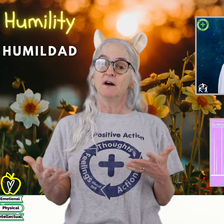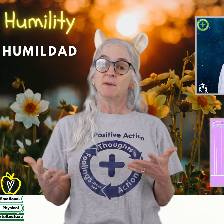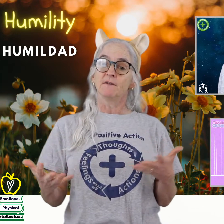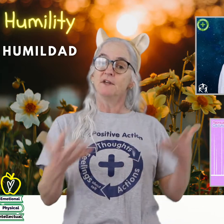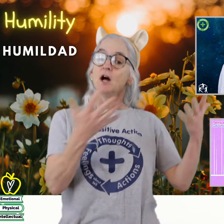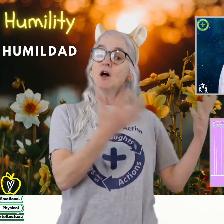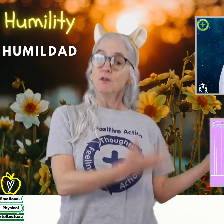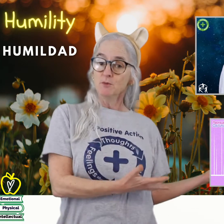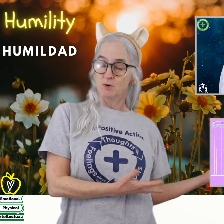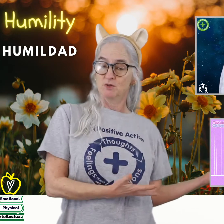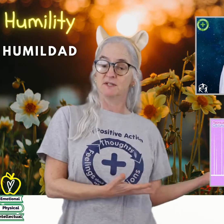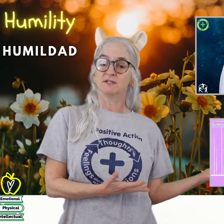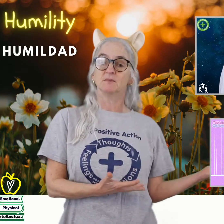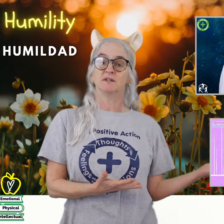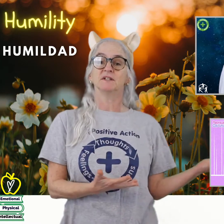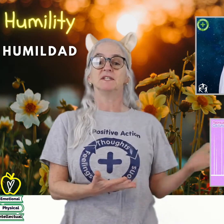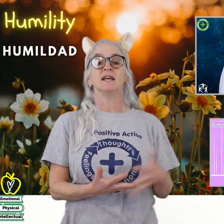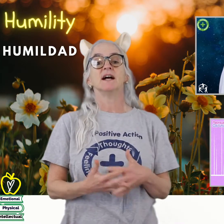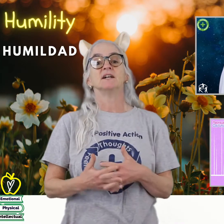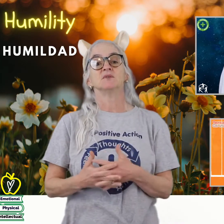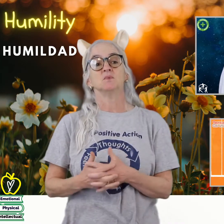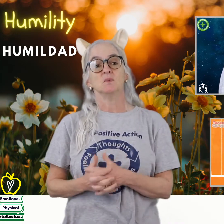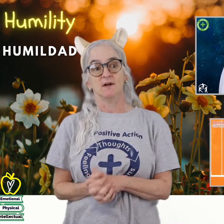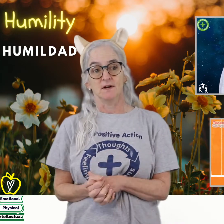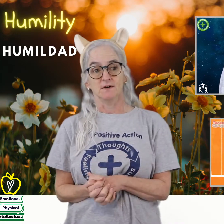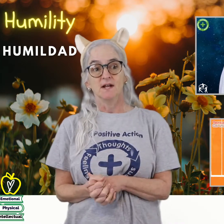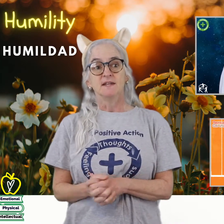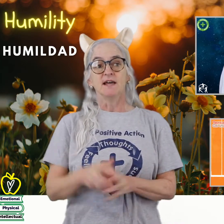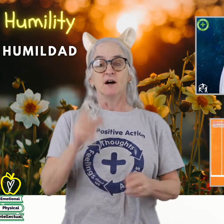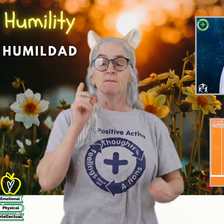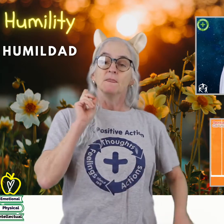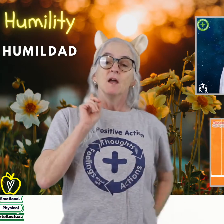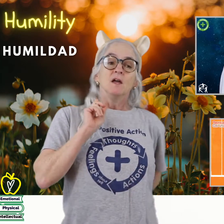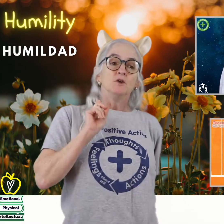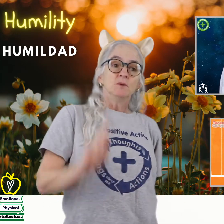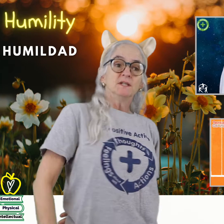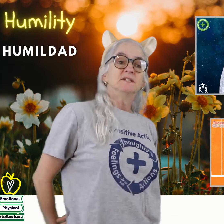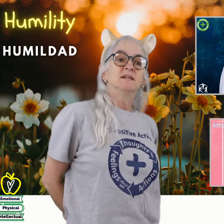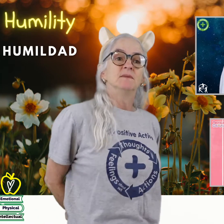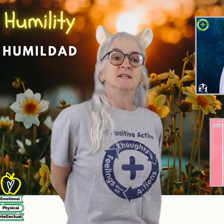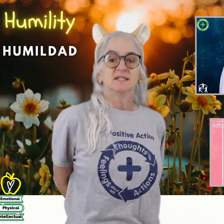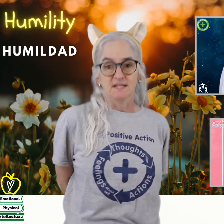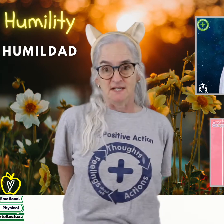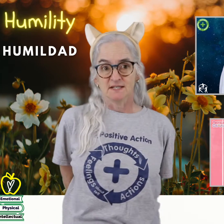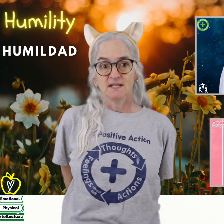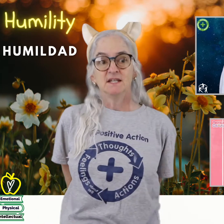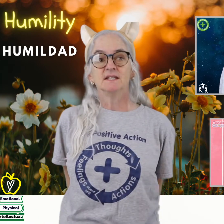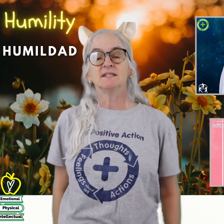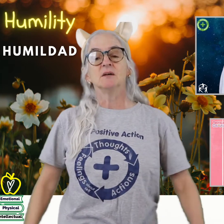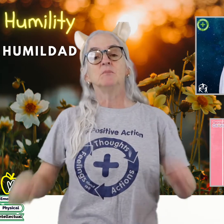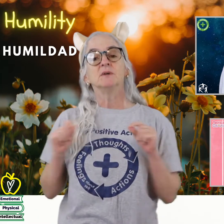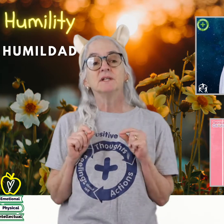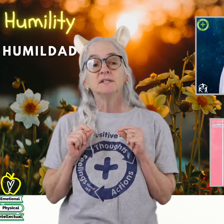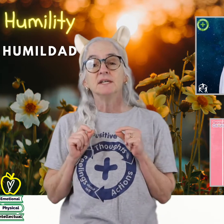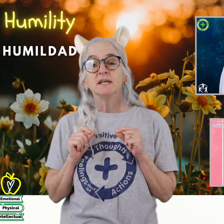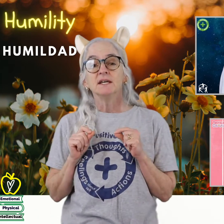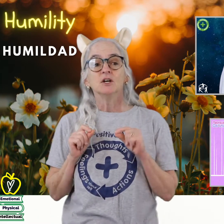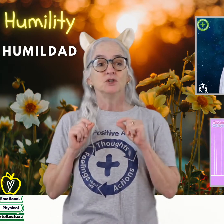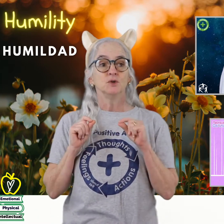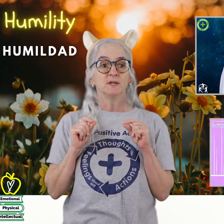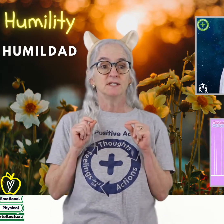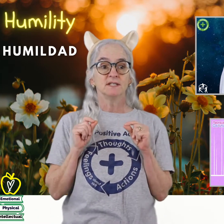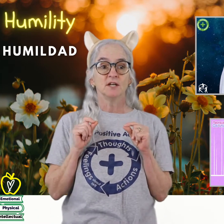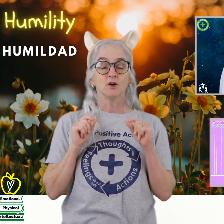think about the other person's ability as well. Now, humility means this. It is the ability